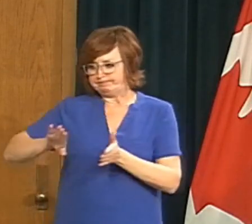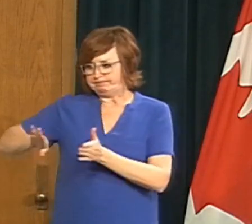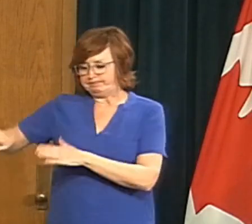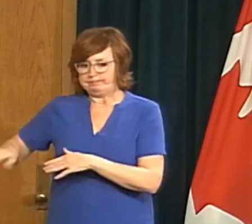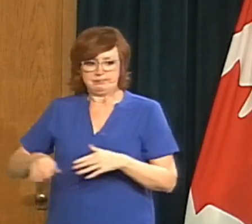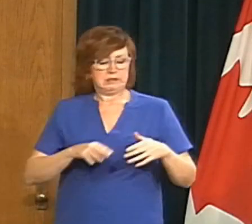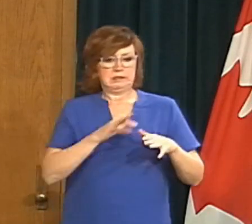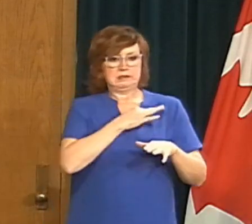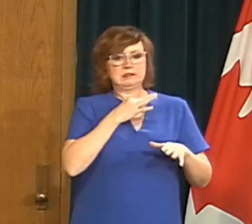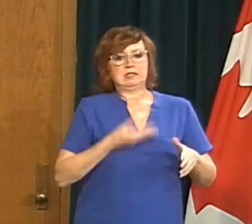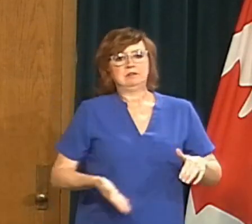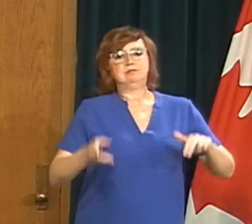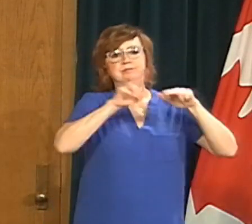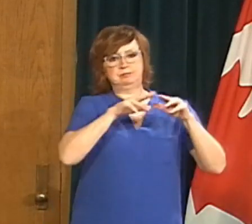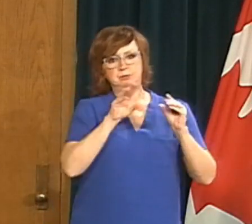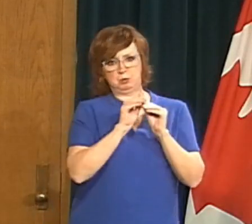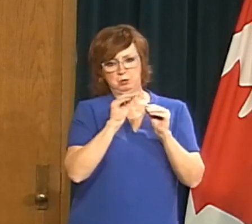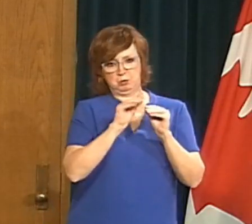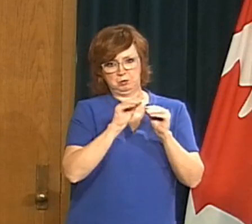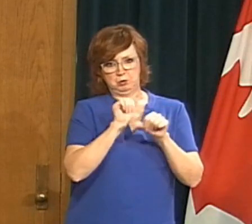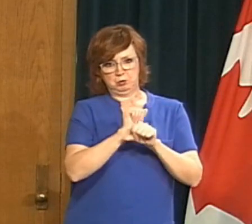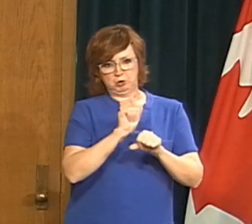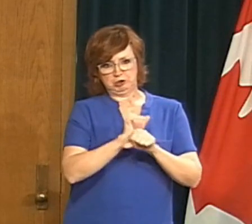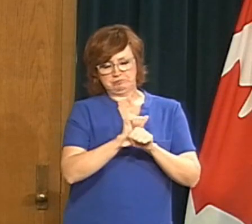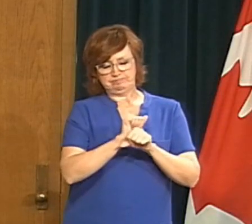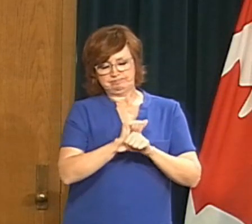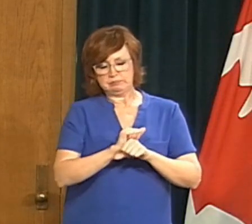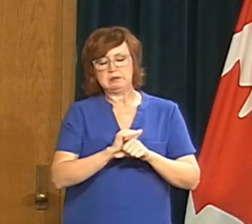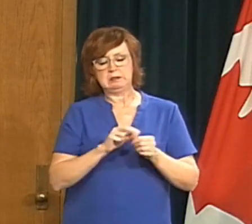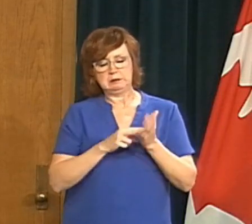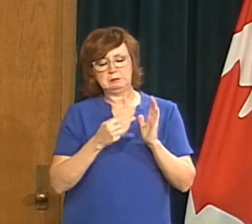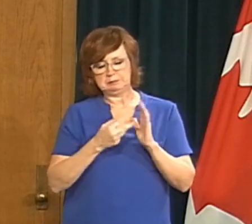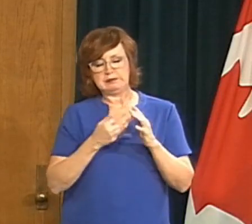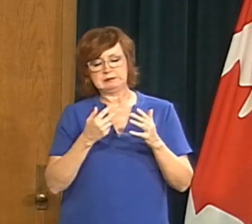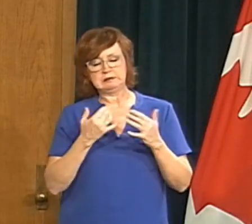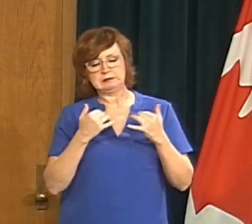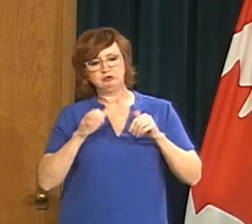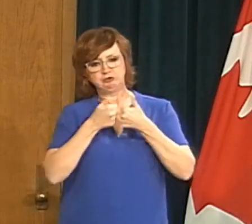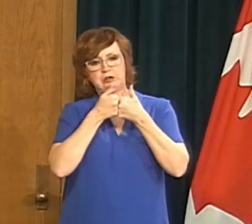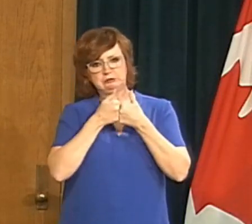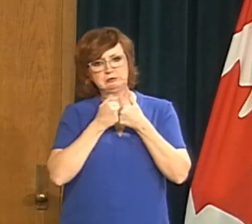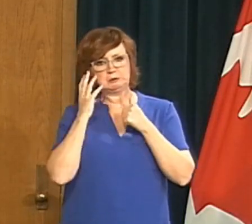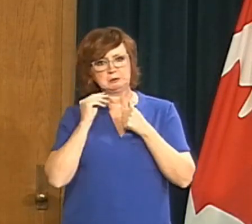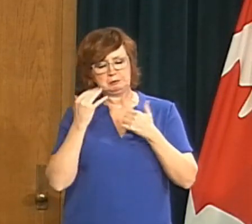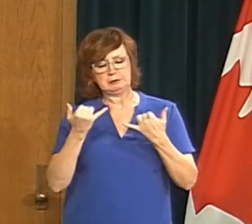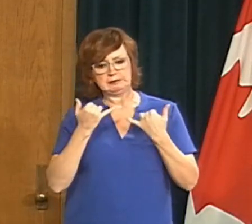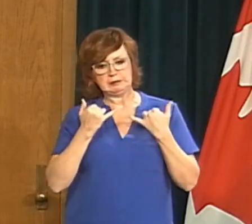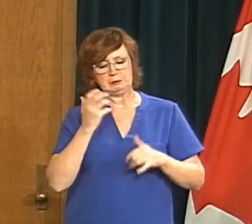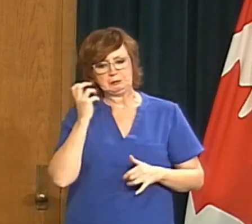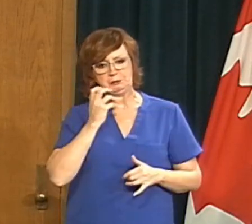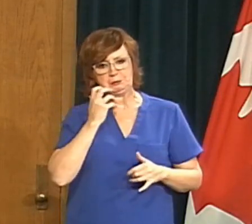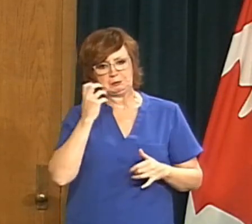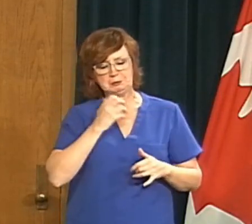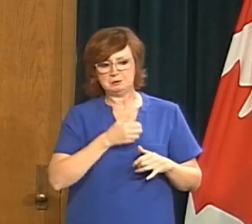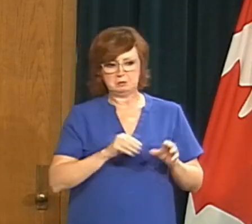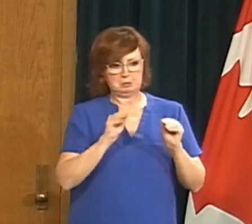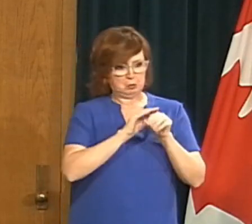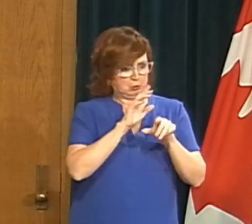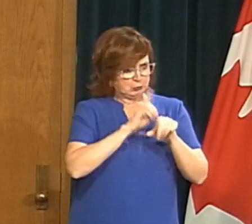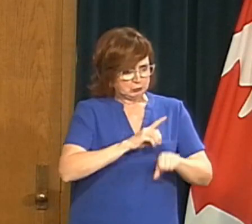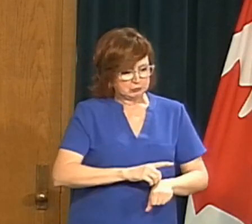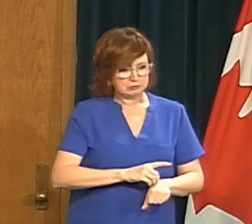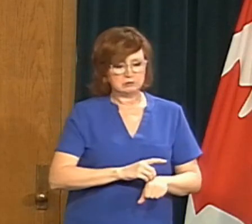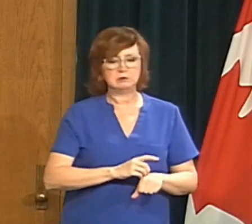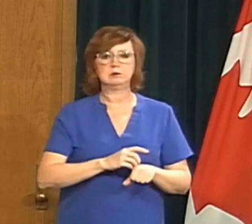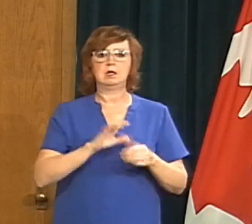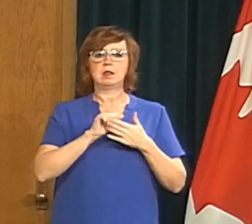work of these essential employees even more important at this very challenging time. We expect this wage top-up to benefit